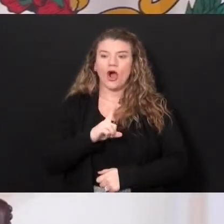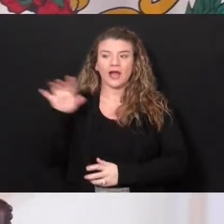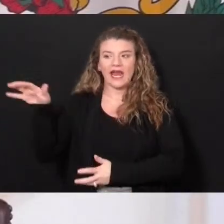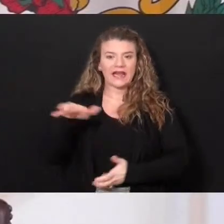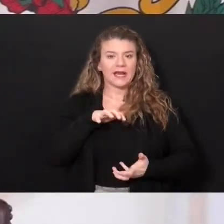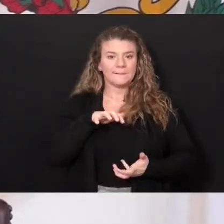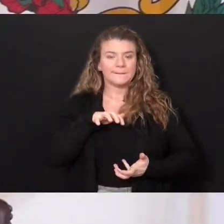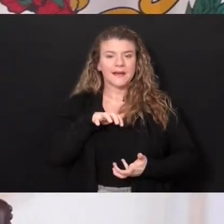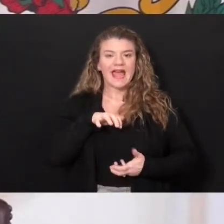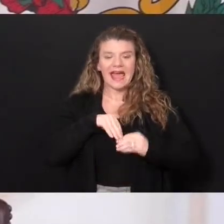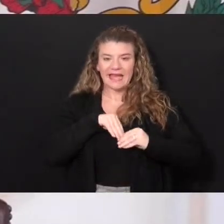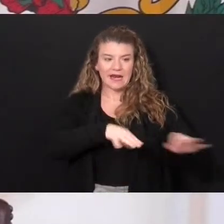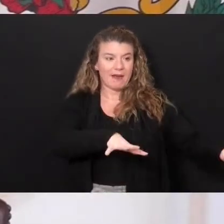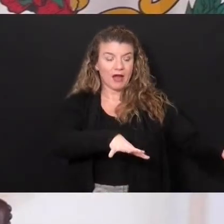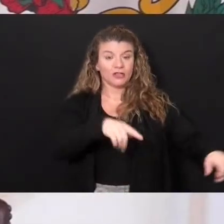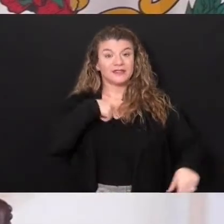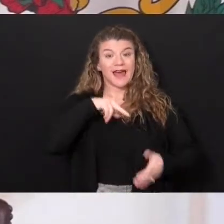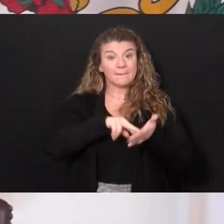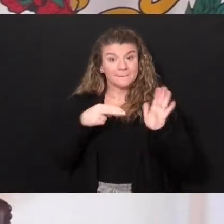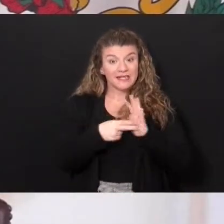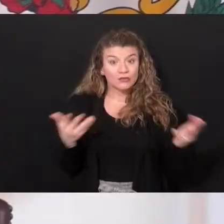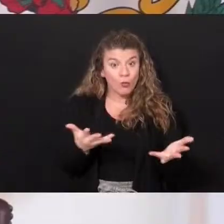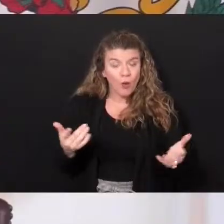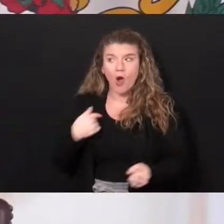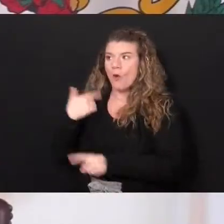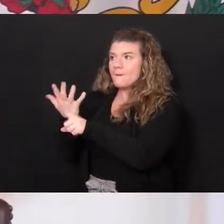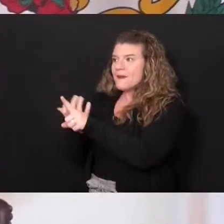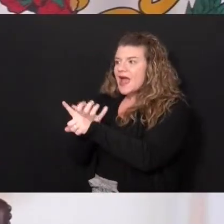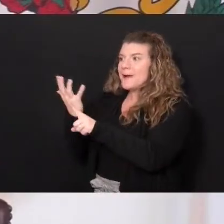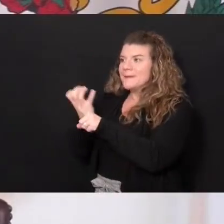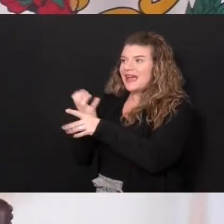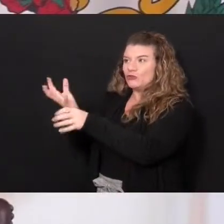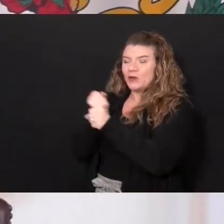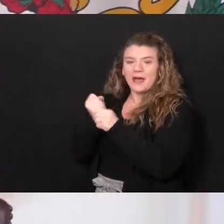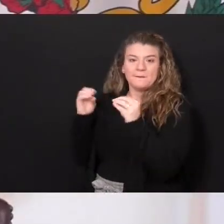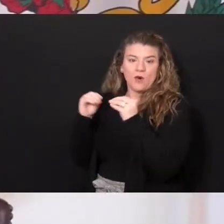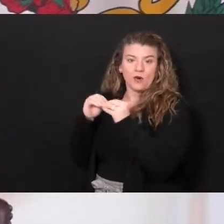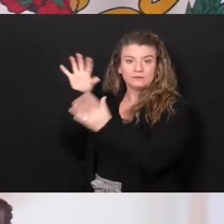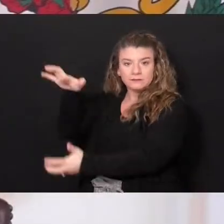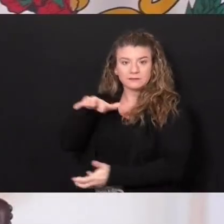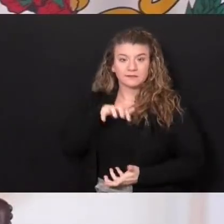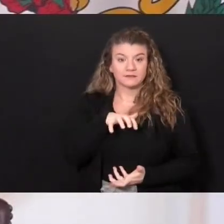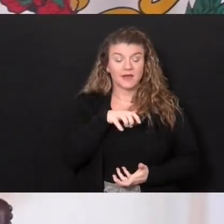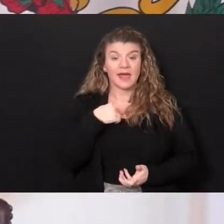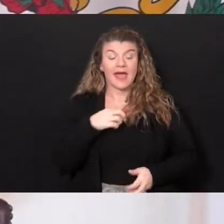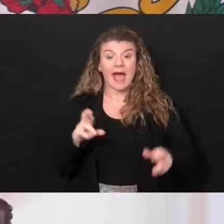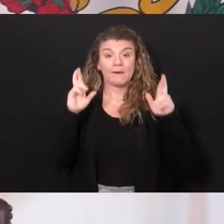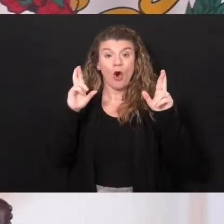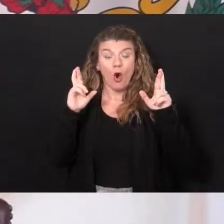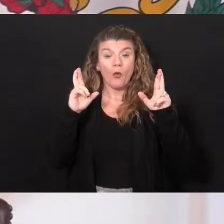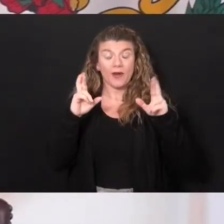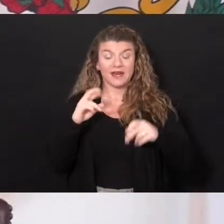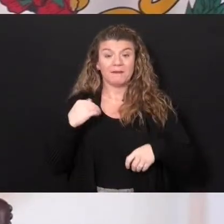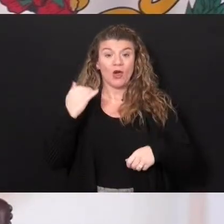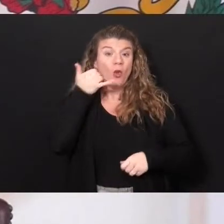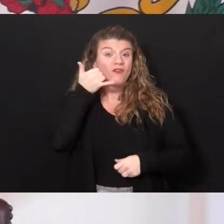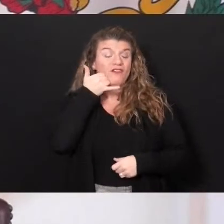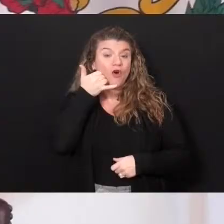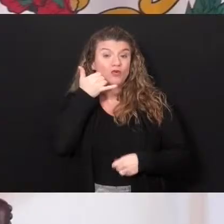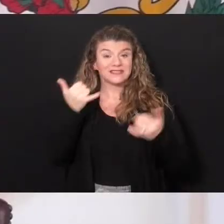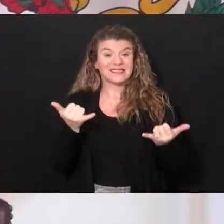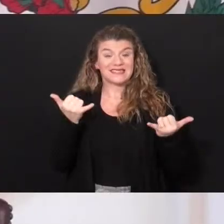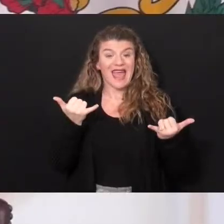crazy to get more and more and more vaccines. I'm very, very hopeful to be back on the phone with the Biden administration with